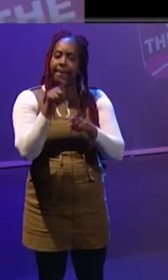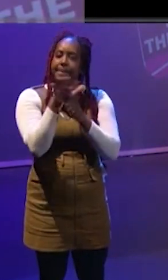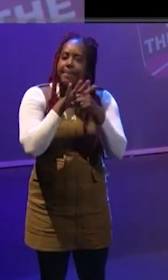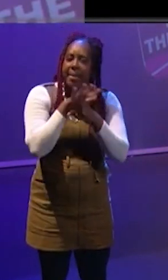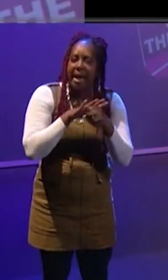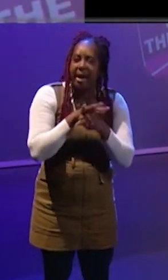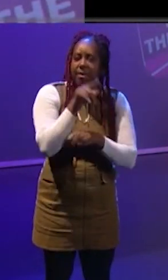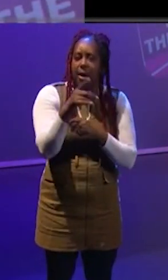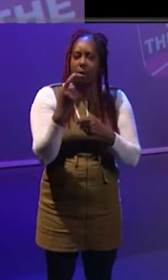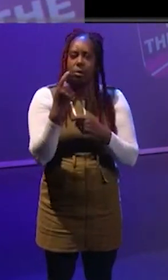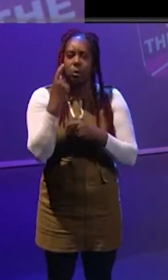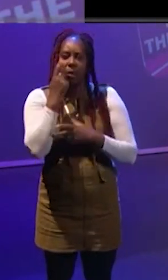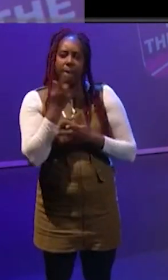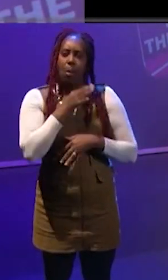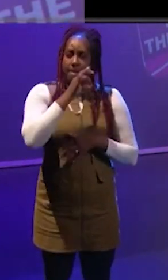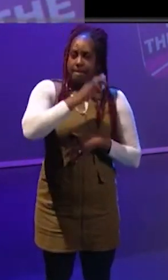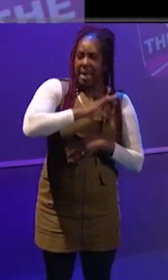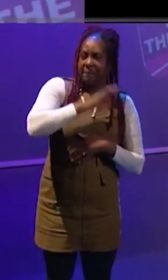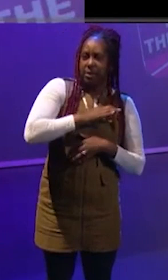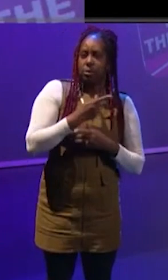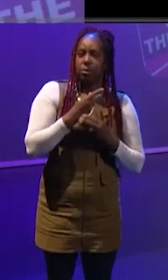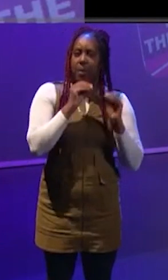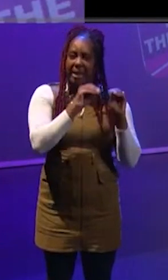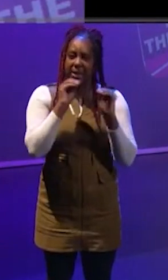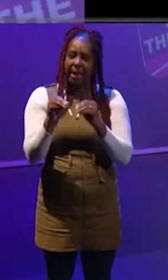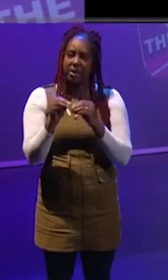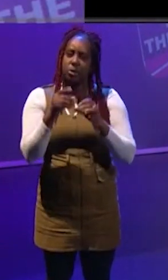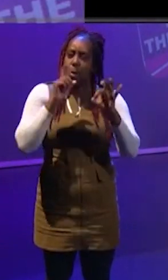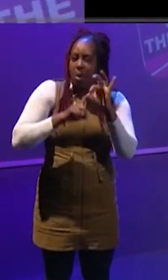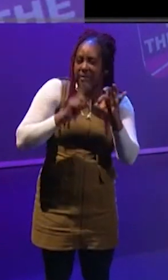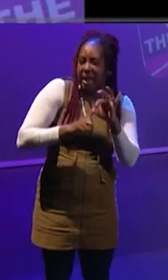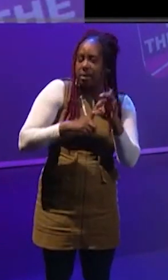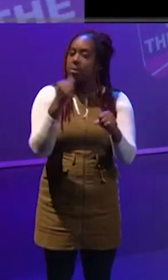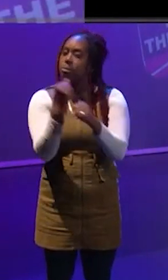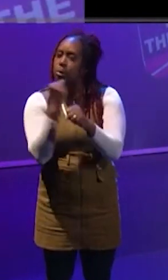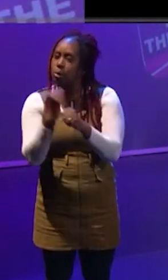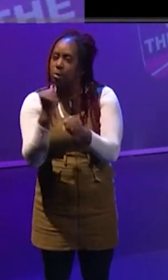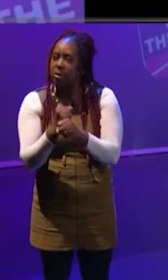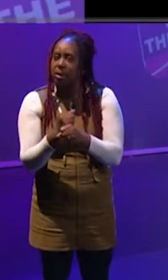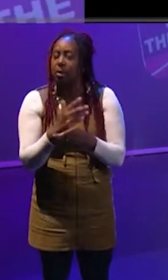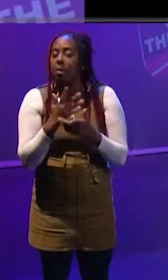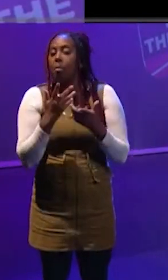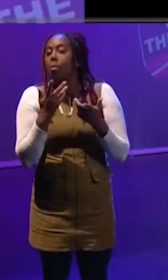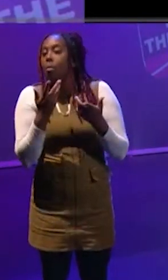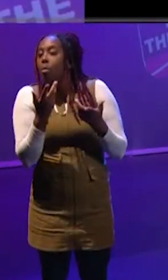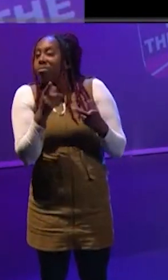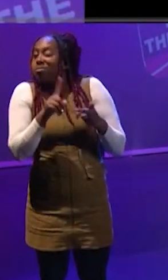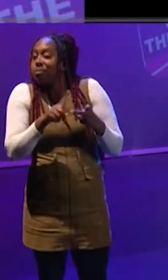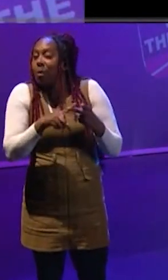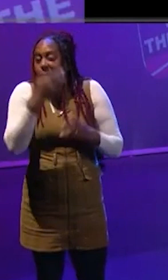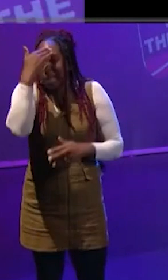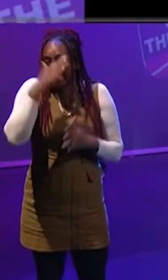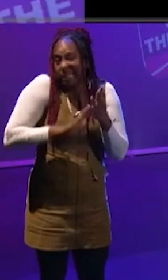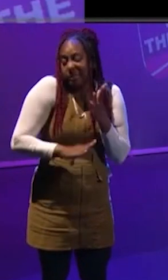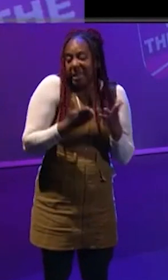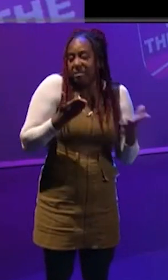but do you think it's more beneficial to get an educational qualification in producing or to get experience? And if it is experience, because I